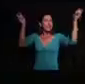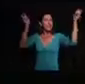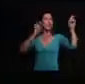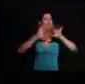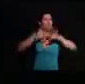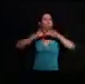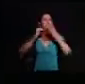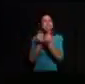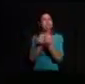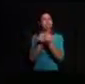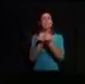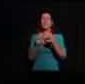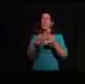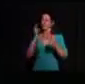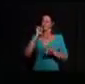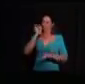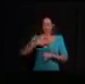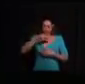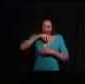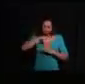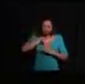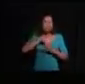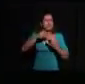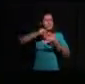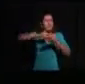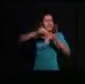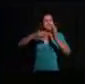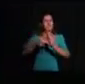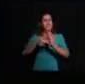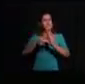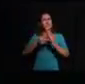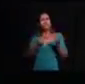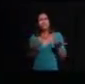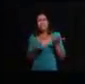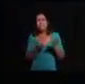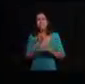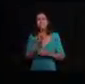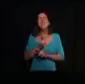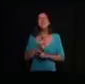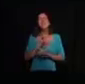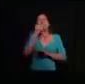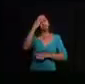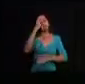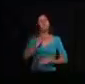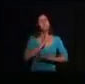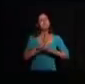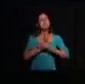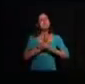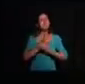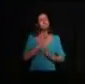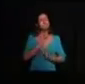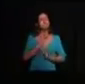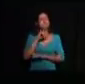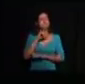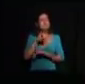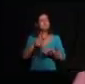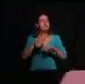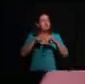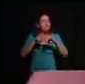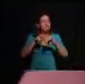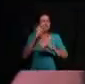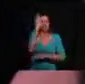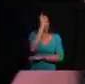organization. But for me, it means that we also need to take a moment, stop to pause, and really take a